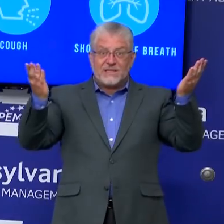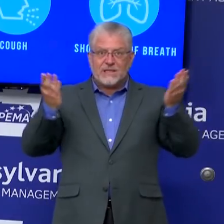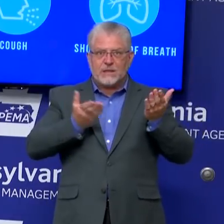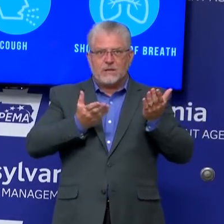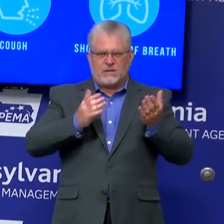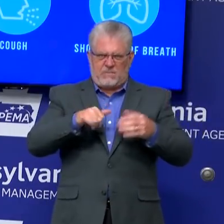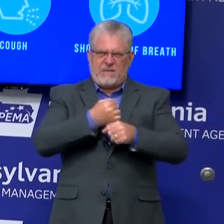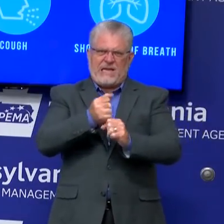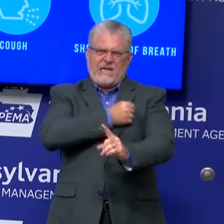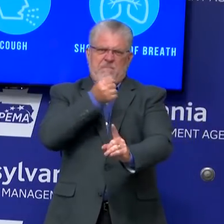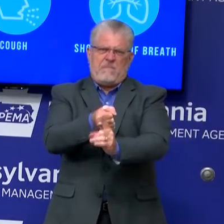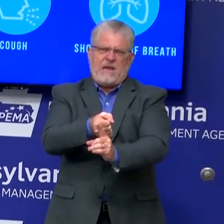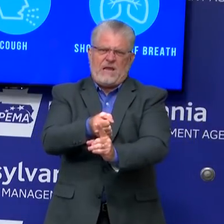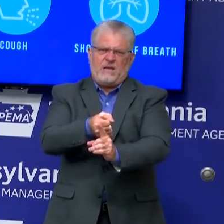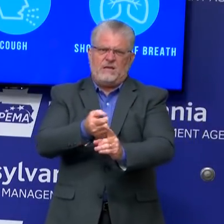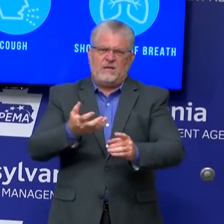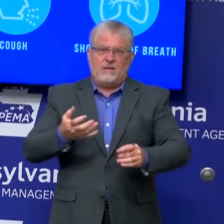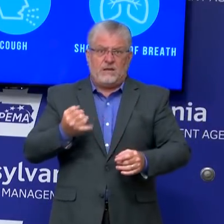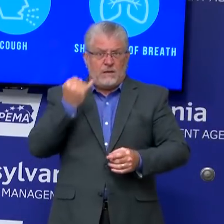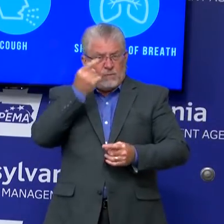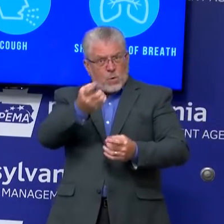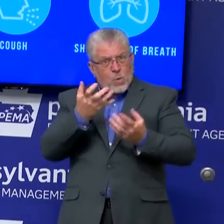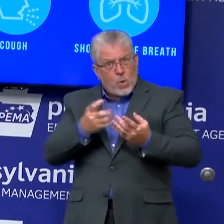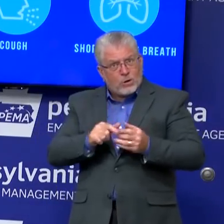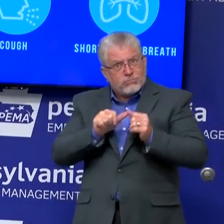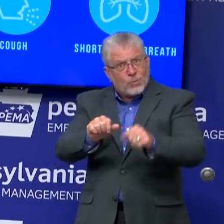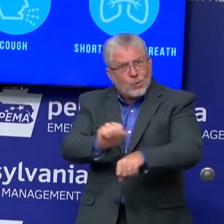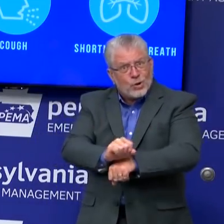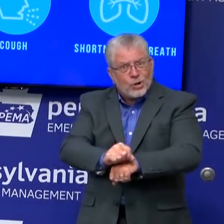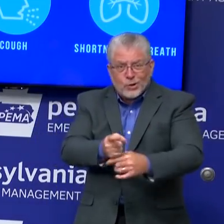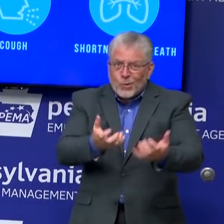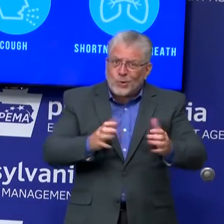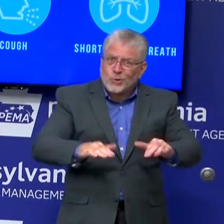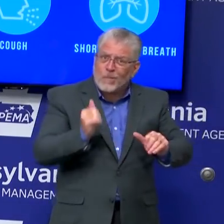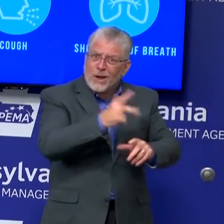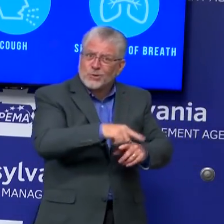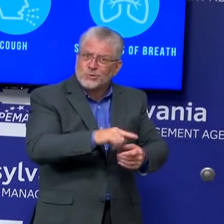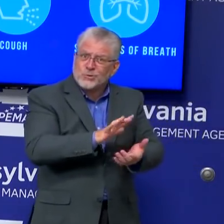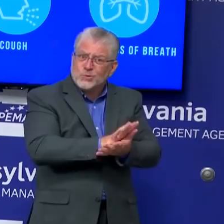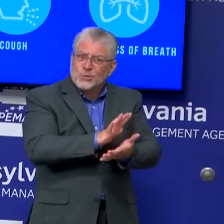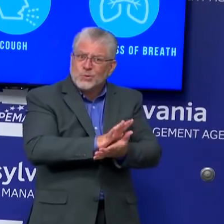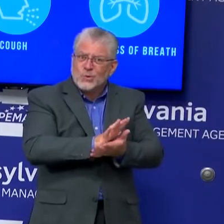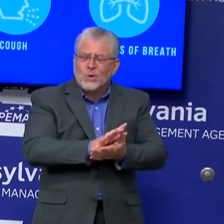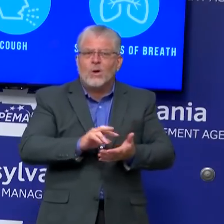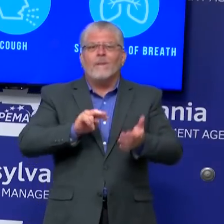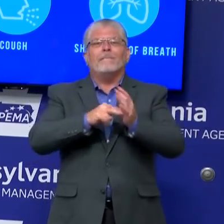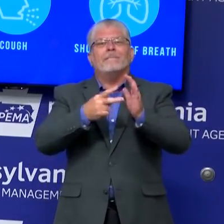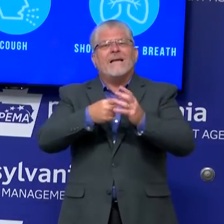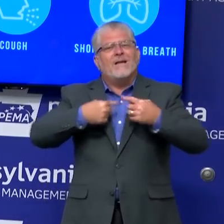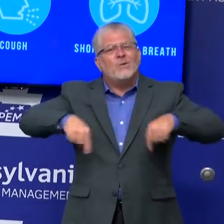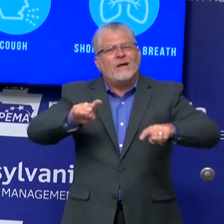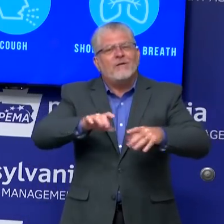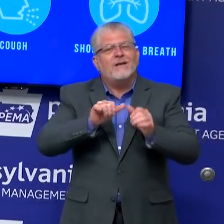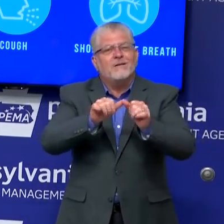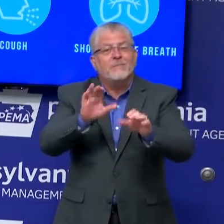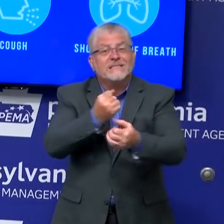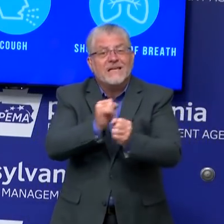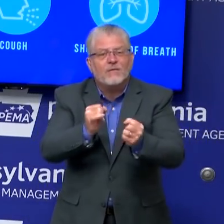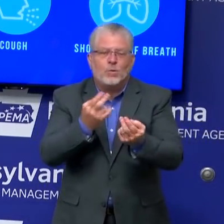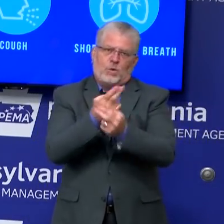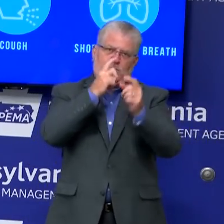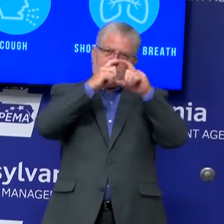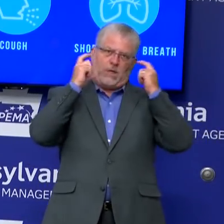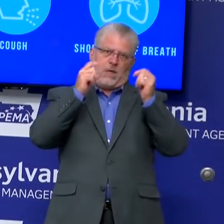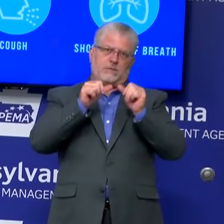and their ability to do those things. So be safe. Adapt your activities to protect against